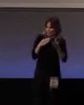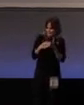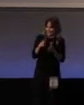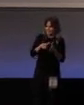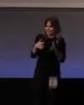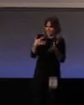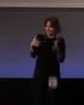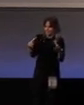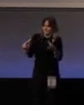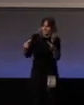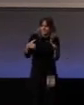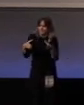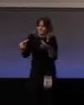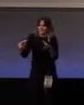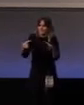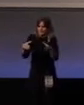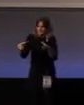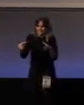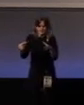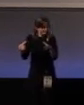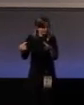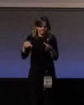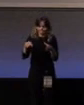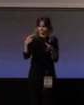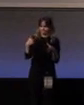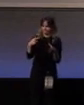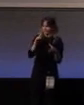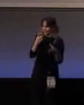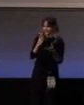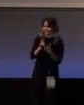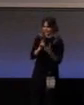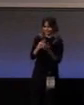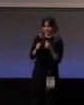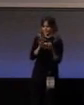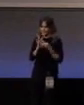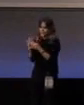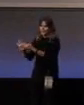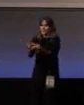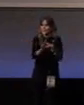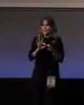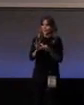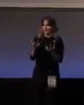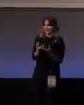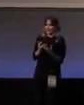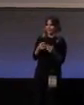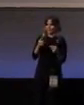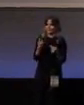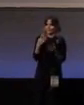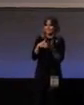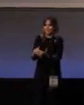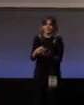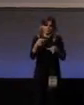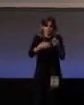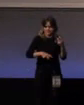and then saying that you can not solely by whise doos one million people dat is in brussels at least not the